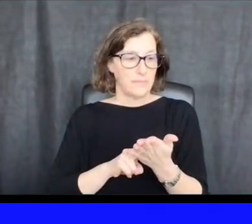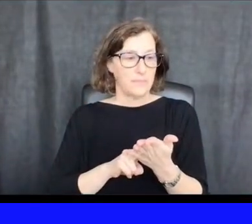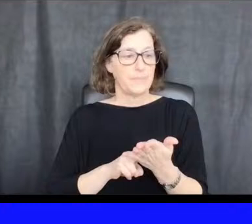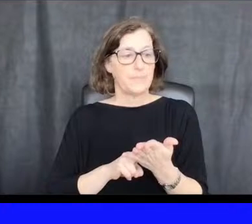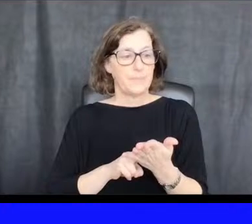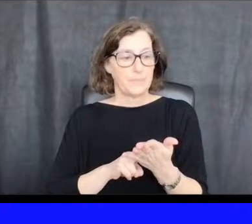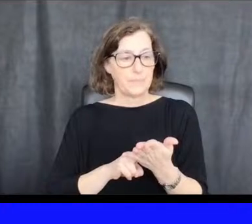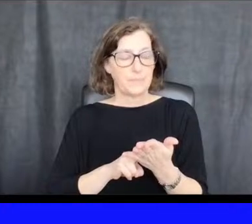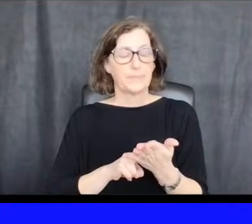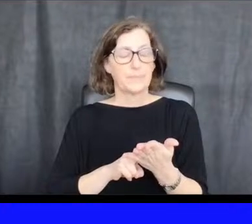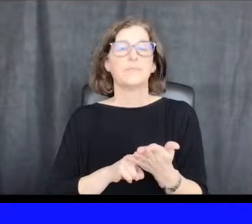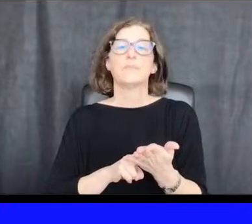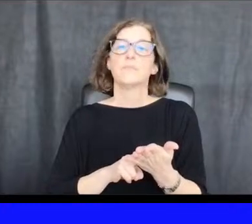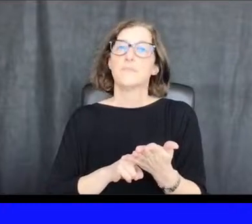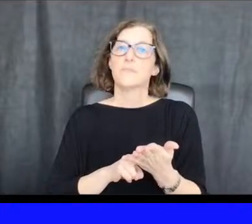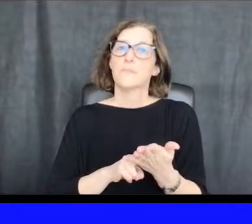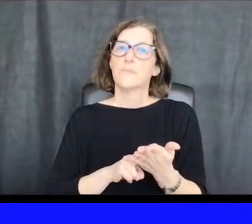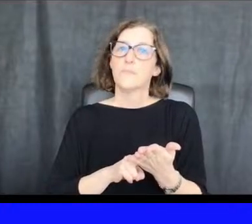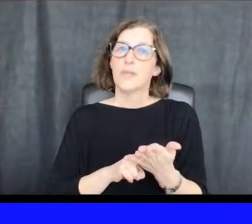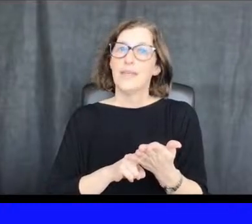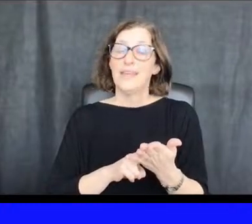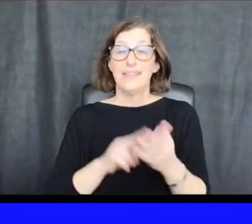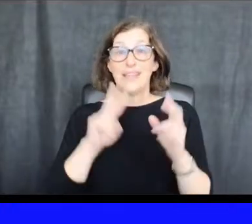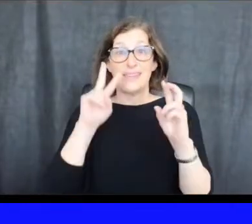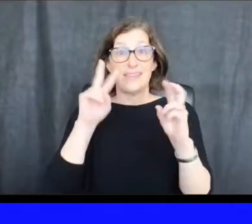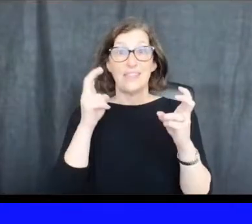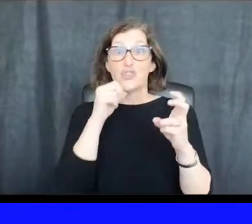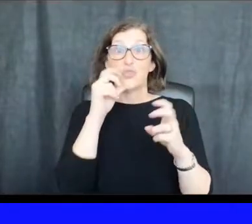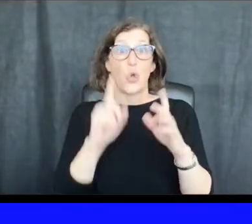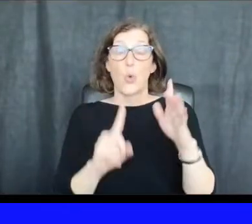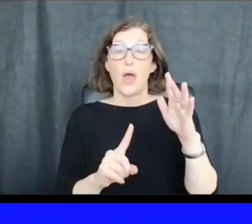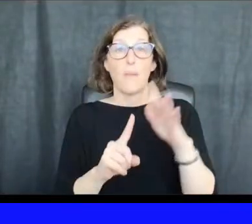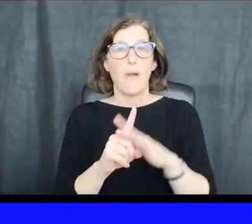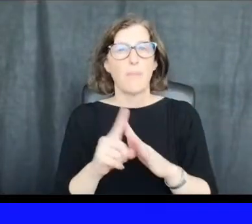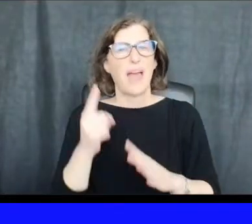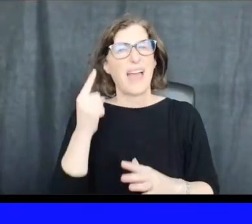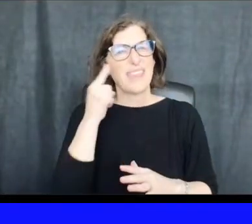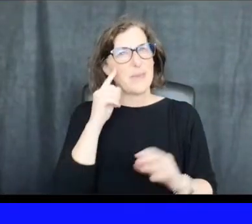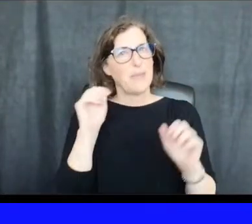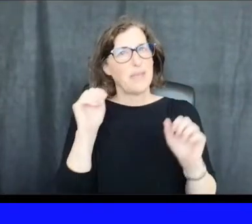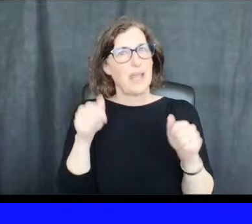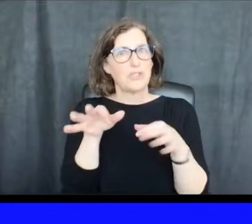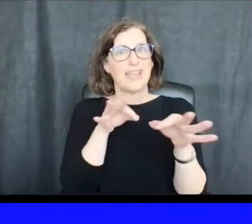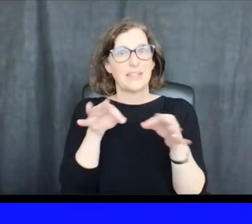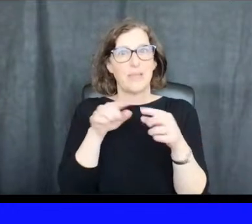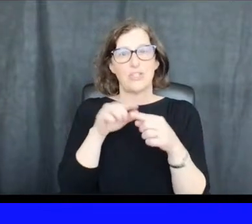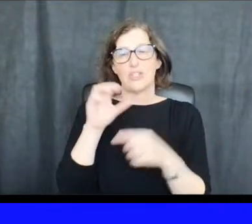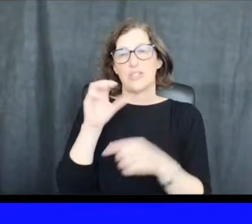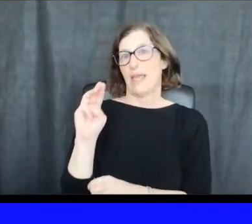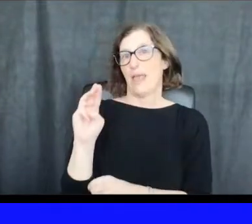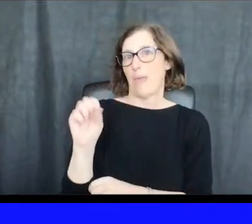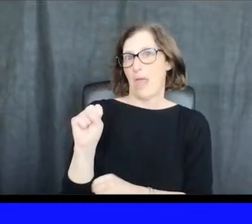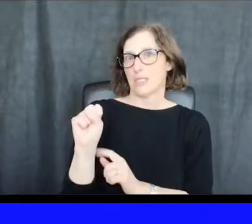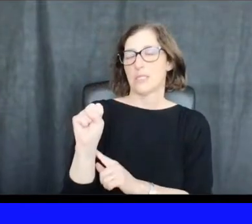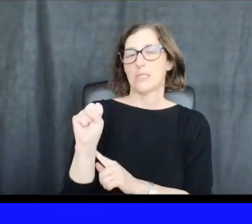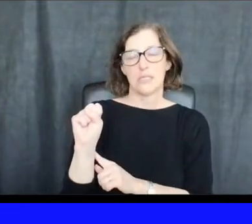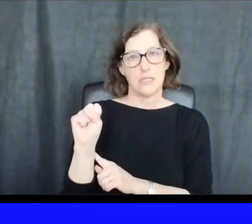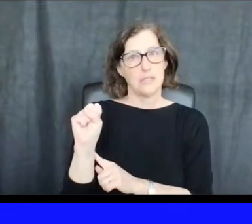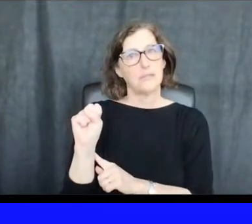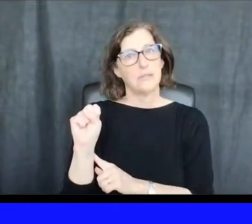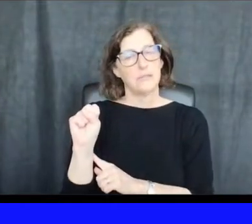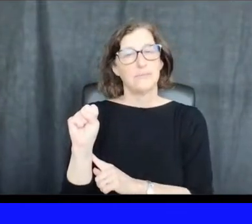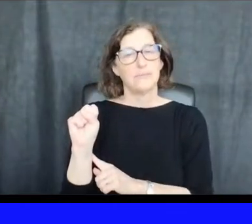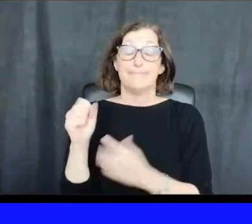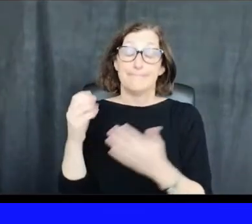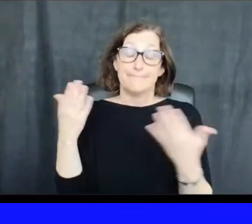think it will. Because I've seen that at discussions, for example, at the state level, when they want to get different people involved in value-based